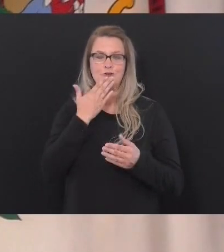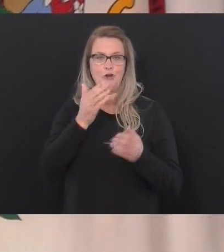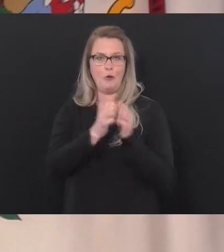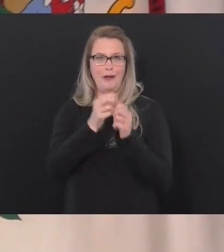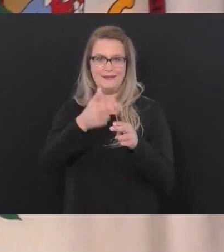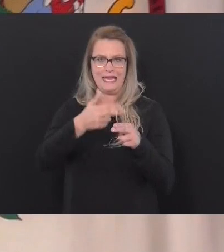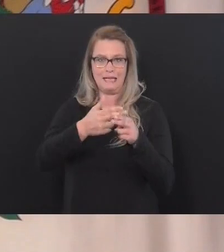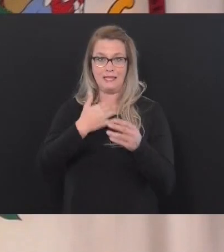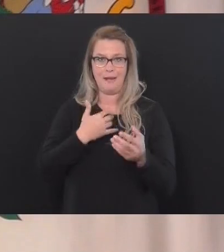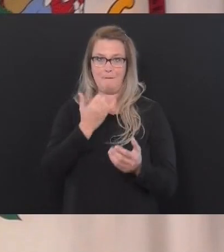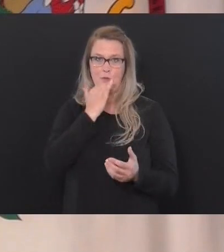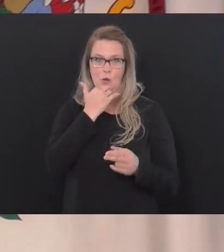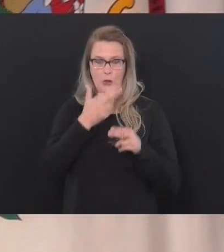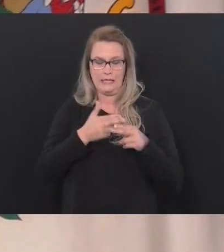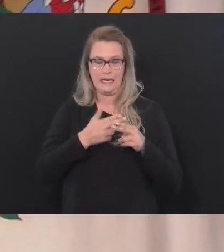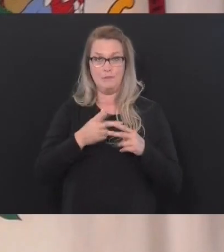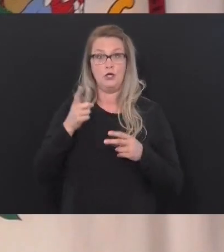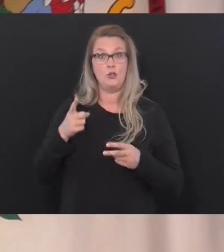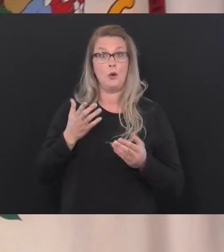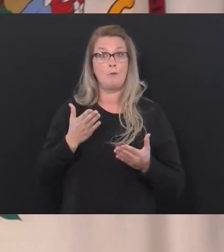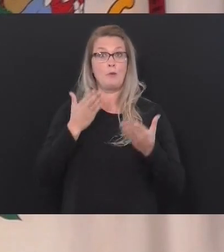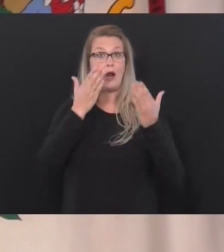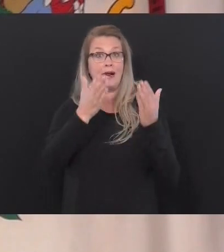please forgive me. But you brought up the